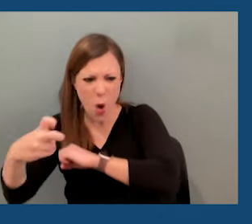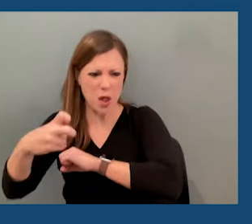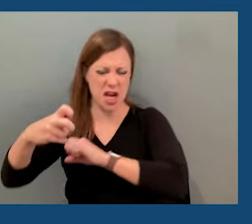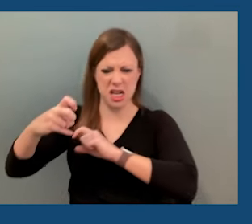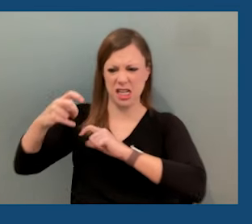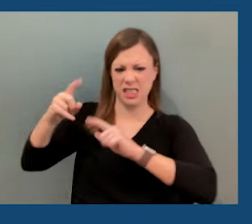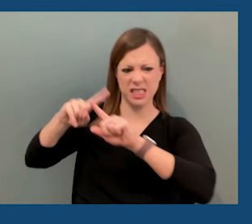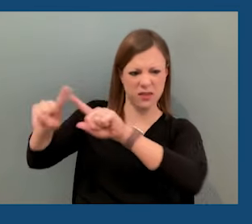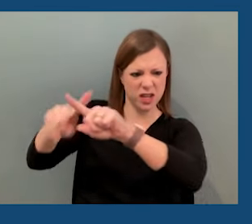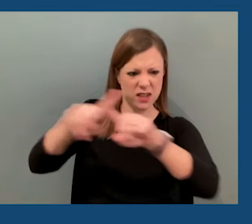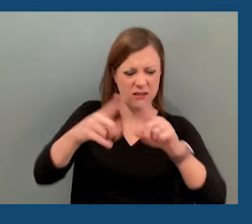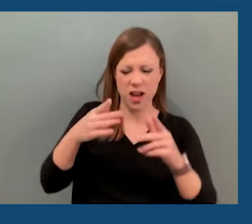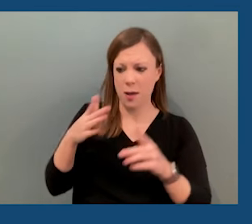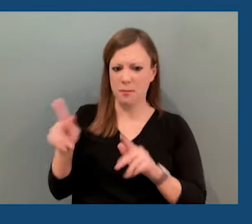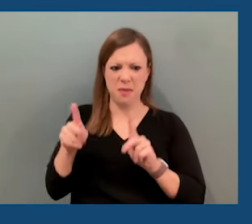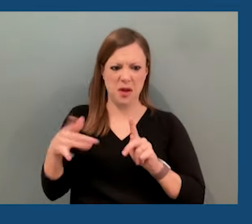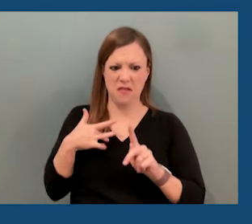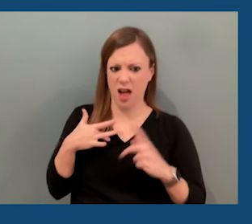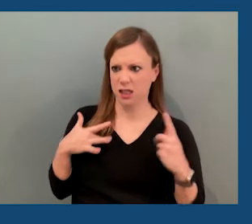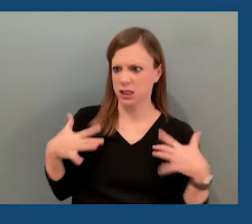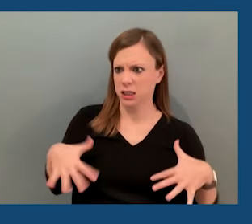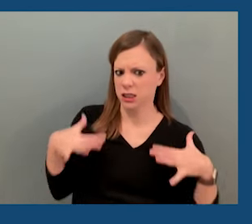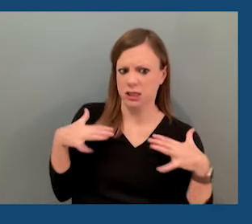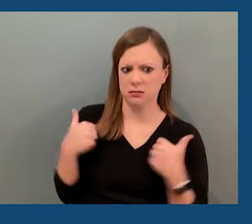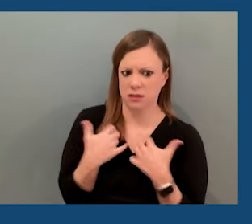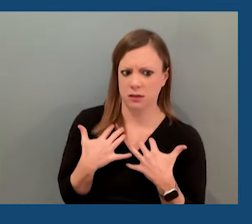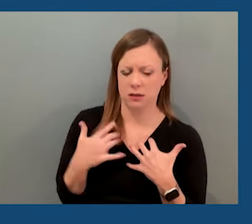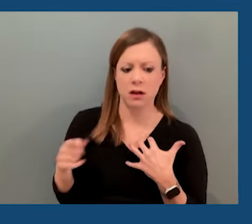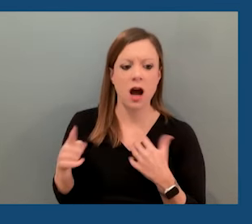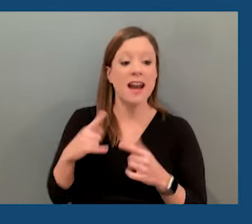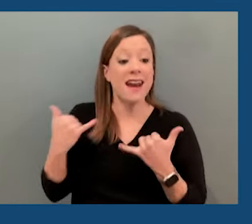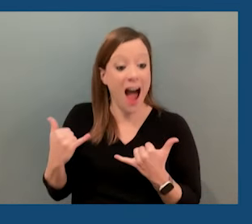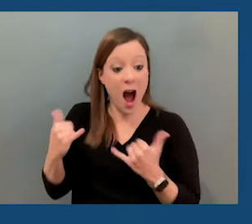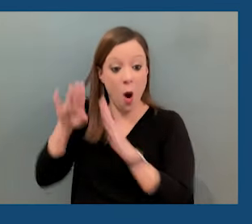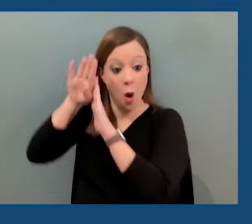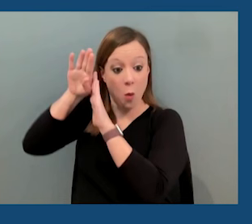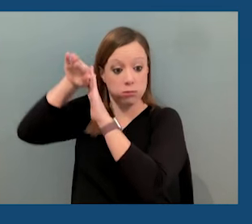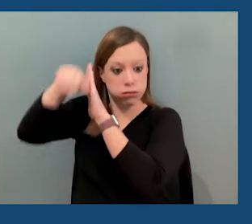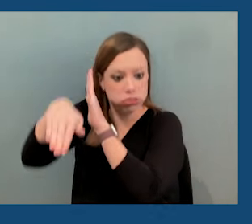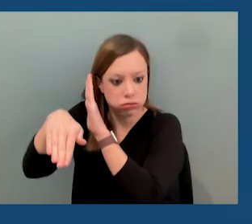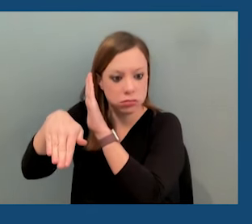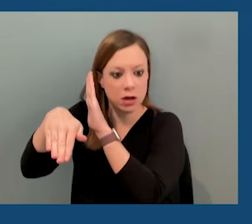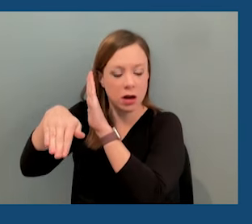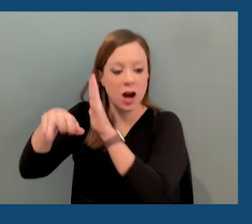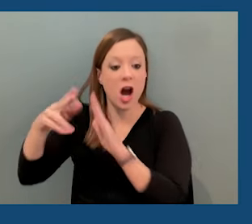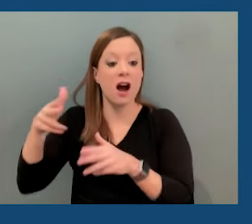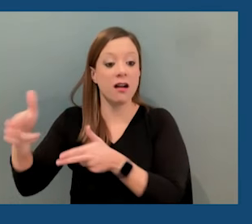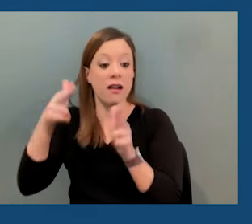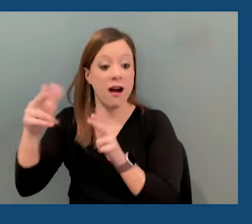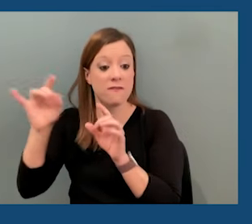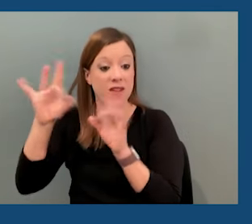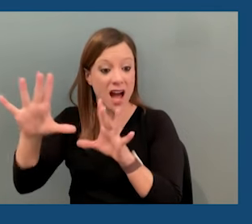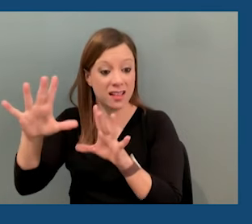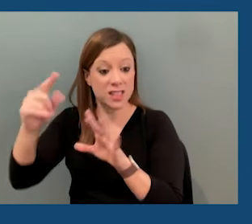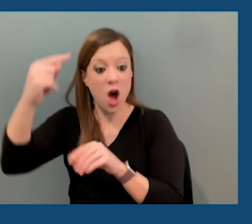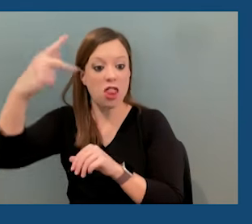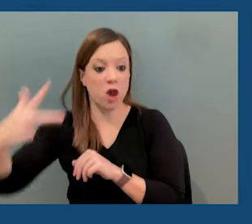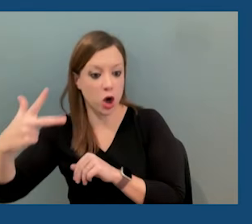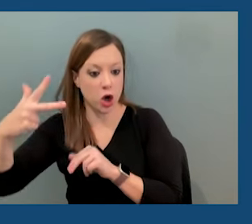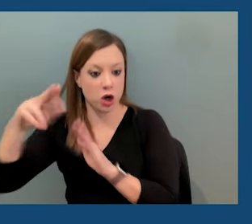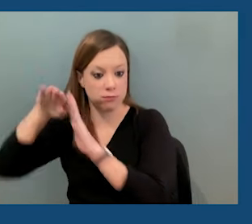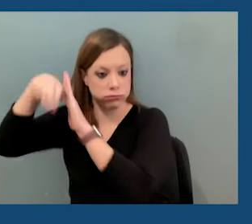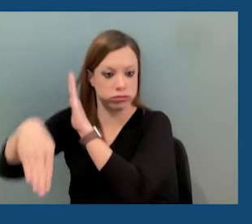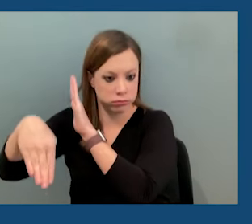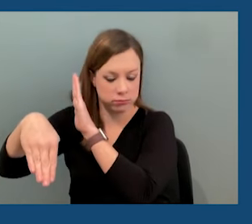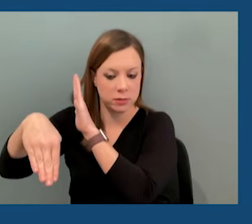they walk their streets. But now we've driven down gun violence down by a third, and that doesn't happen because you want it to. It happens because you put the